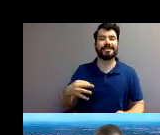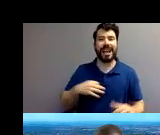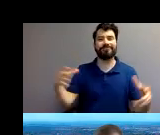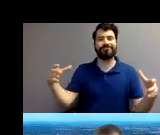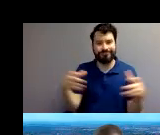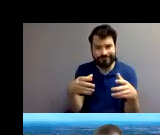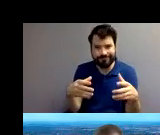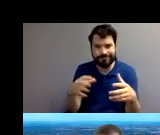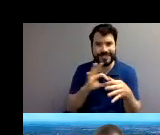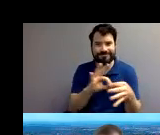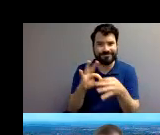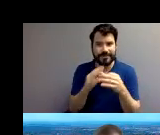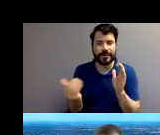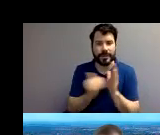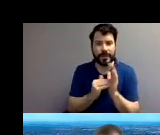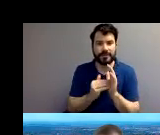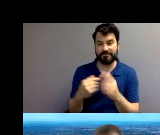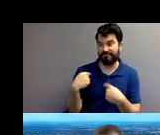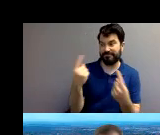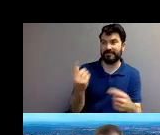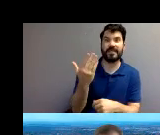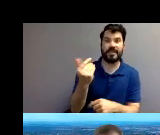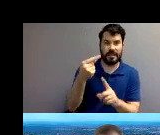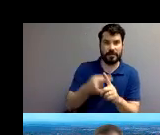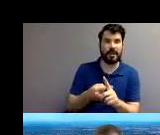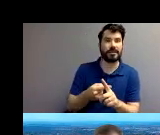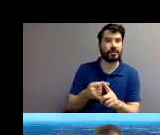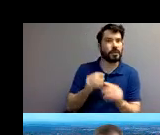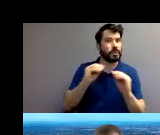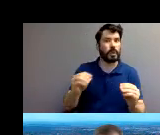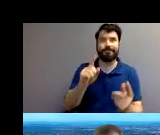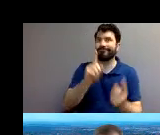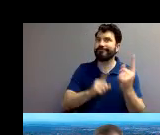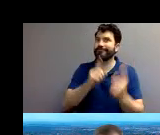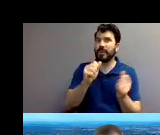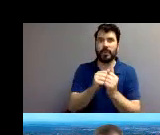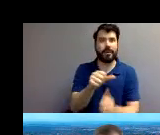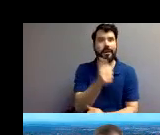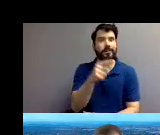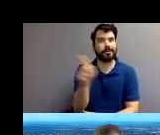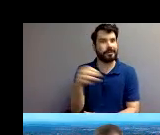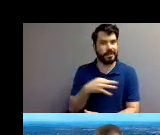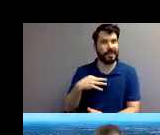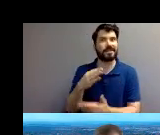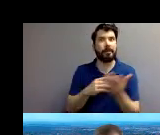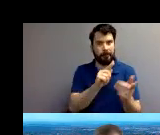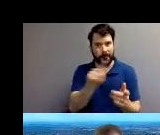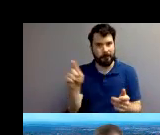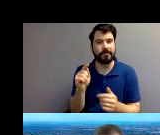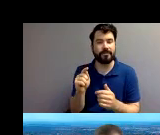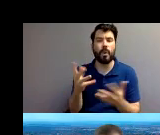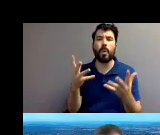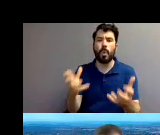15 months since some of us have seen each other in person. And all while being effective stewards of our